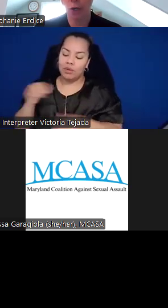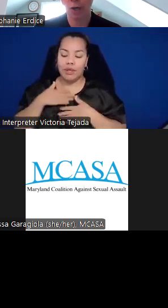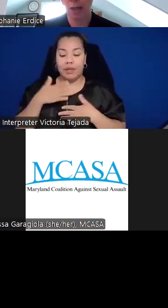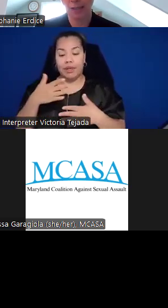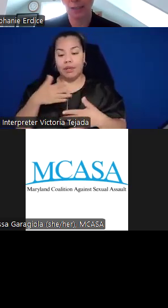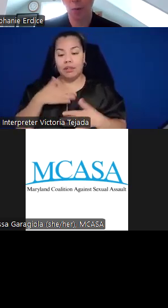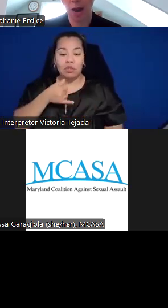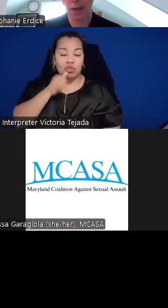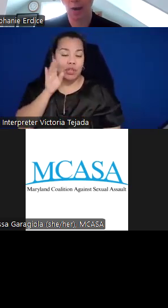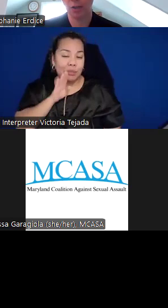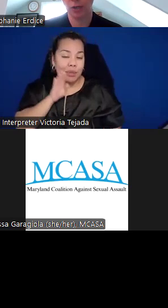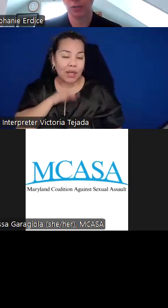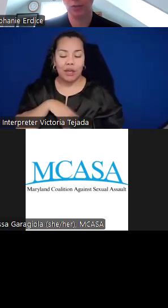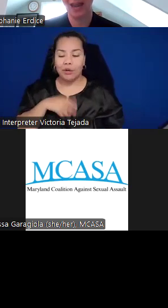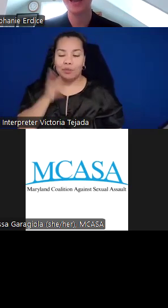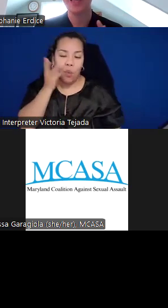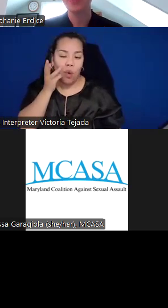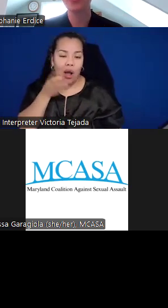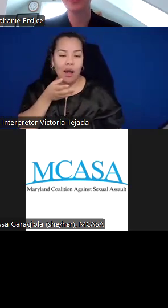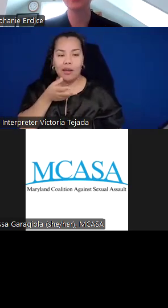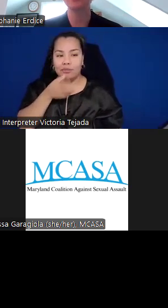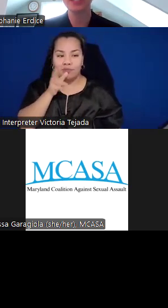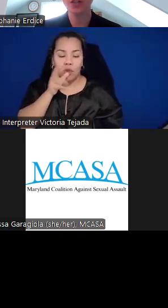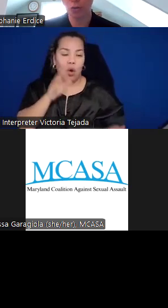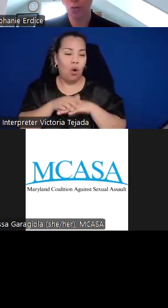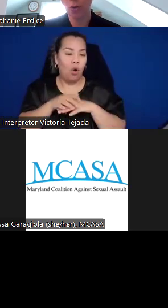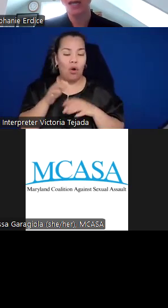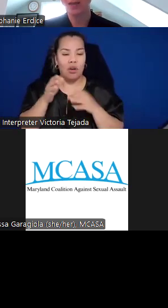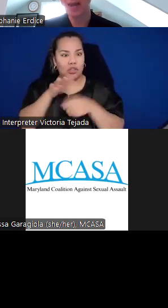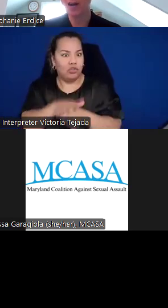a beer or a glass of wine on a stressful day. They're things that